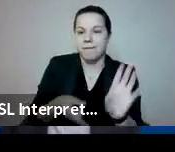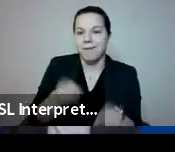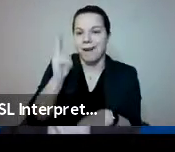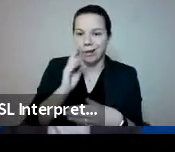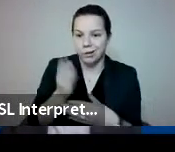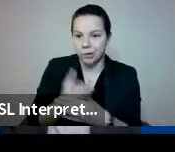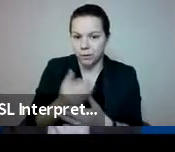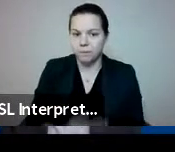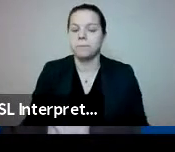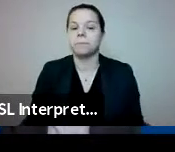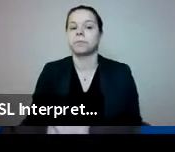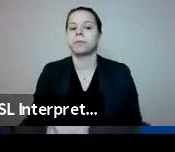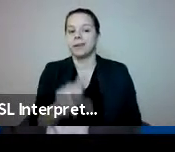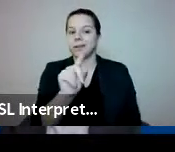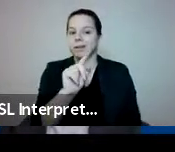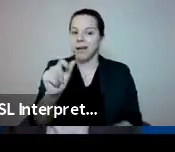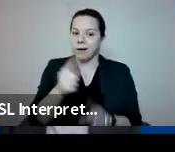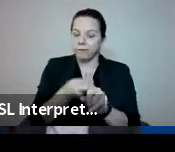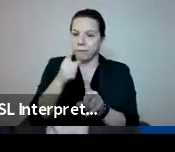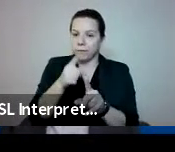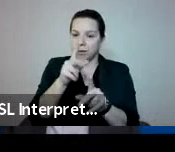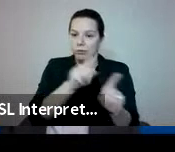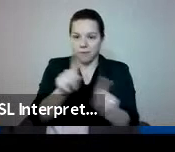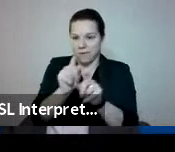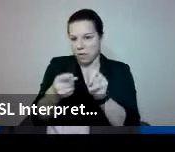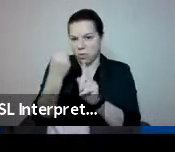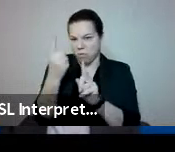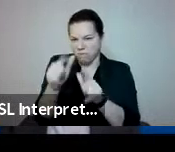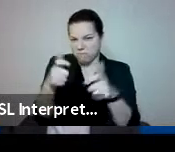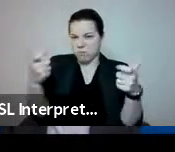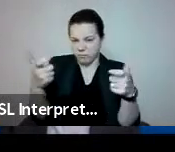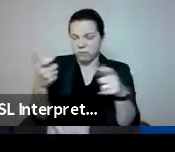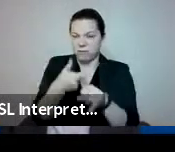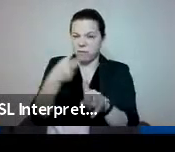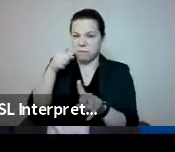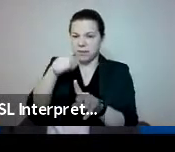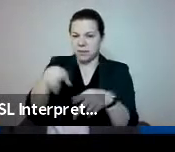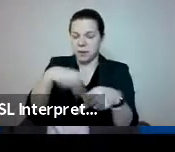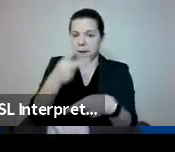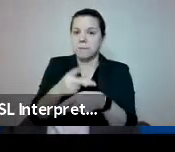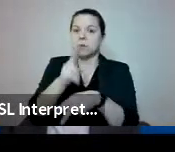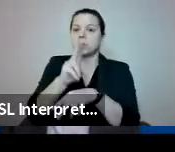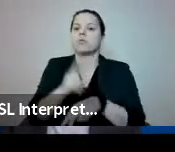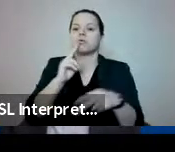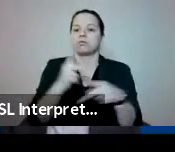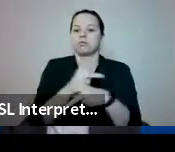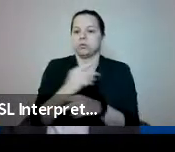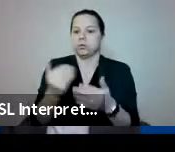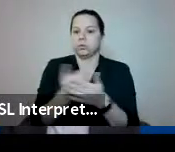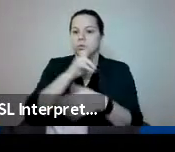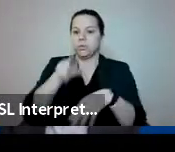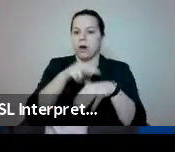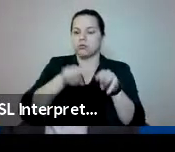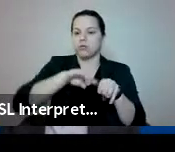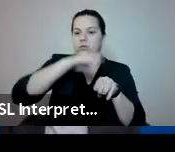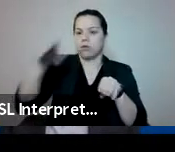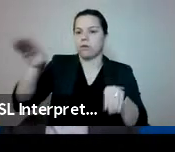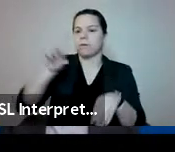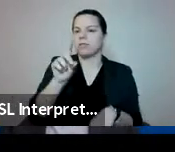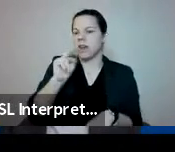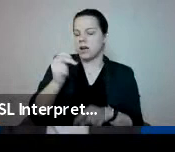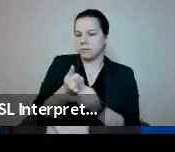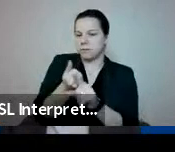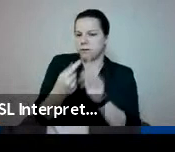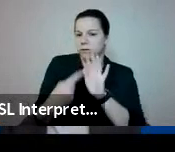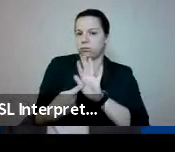survey, which is the single largest survey of this type undertaken at one time, was used to calculate a new national curve shown earlier by Don. This new